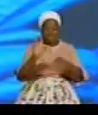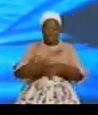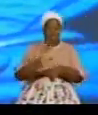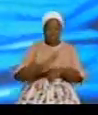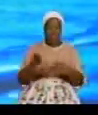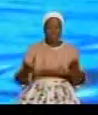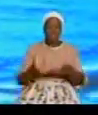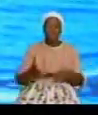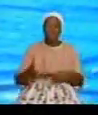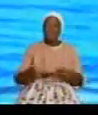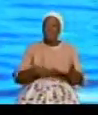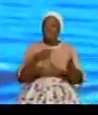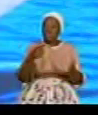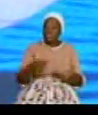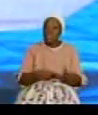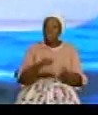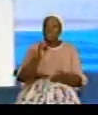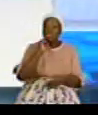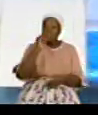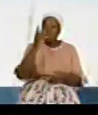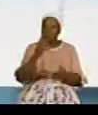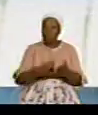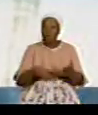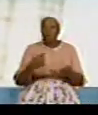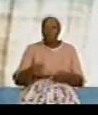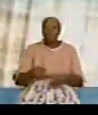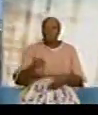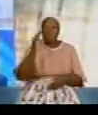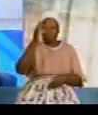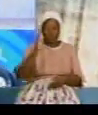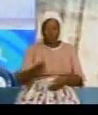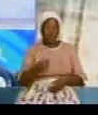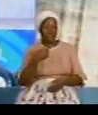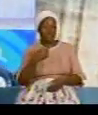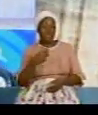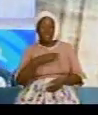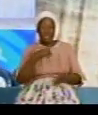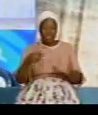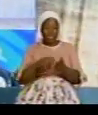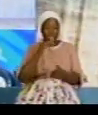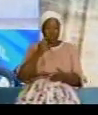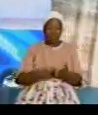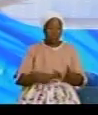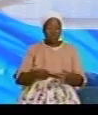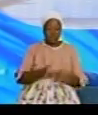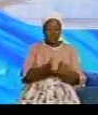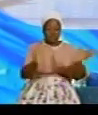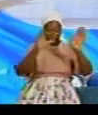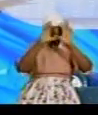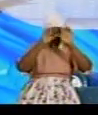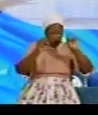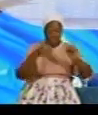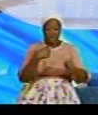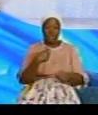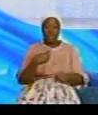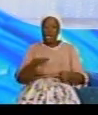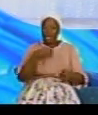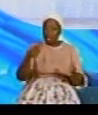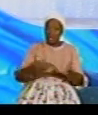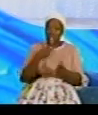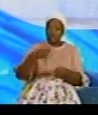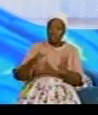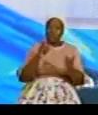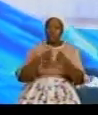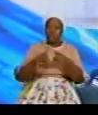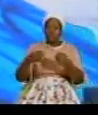Lord, this is what the pastor said, this is what the GS said, and this is the way to go.